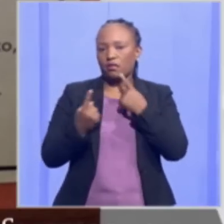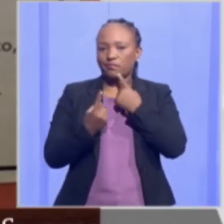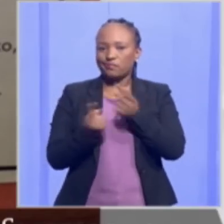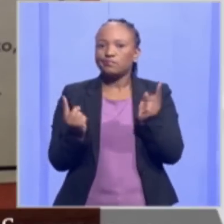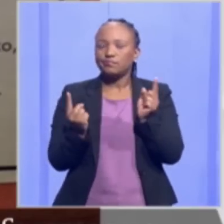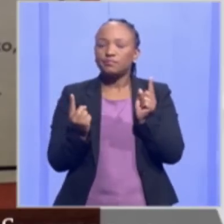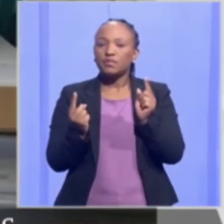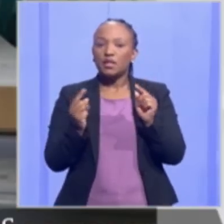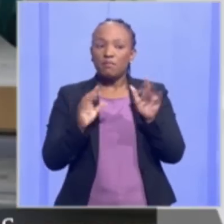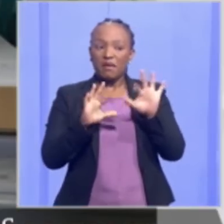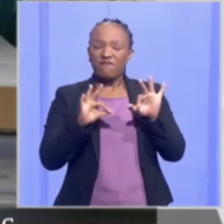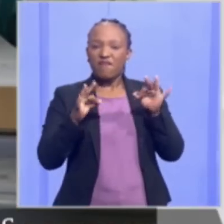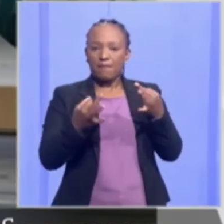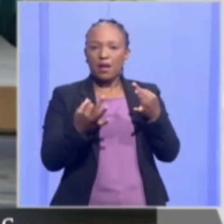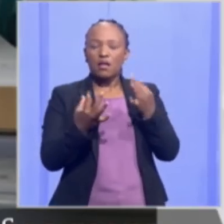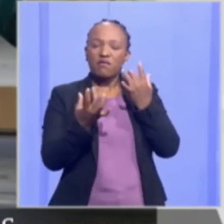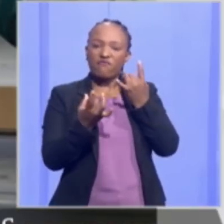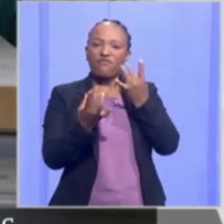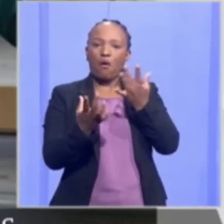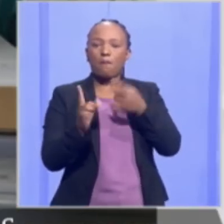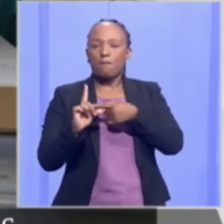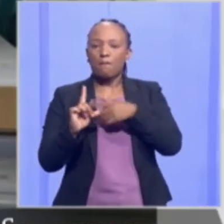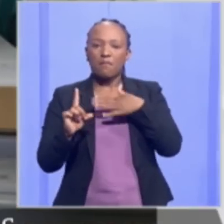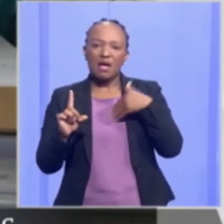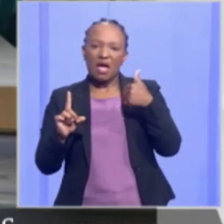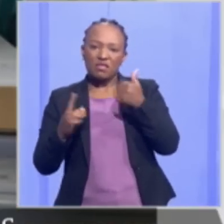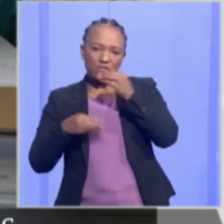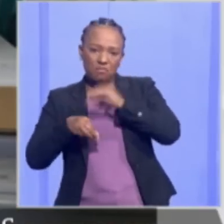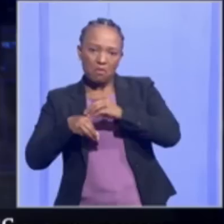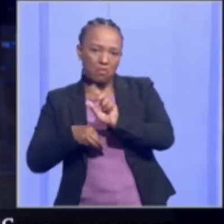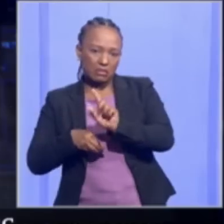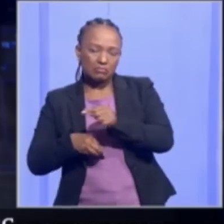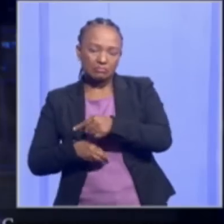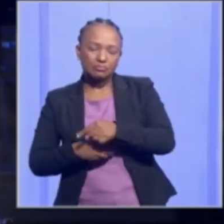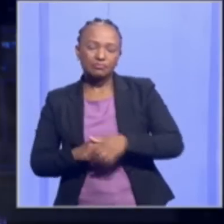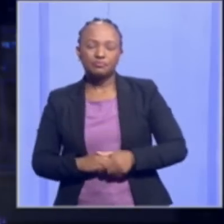le tsebisitswe ka maemo a Saye a bophelo.